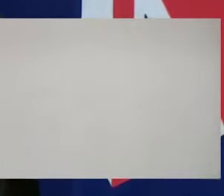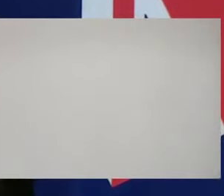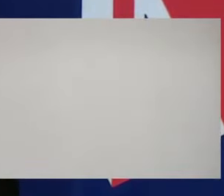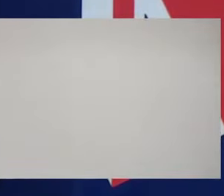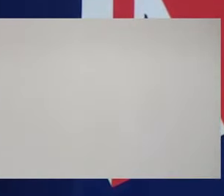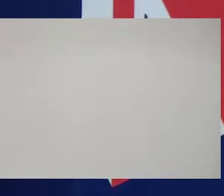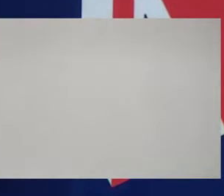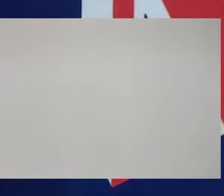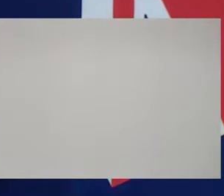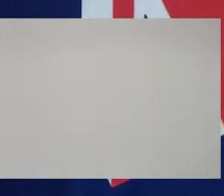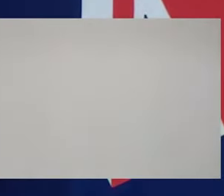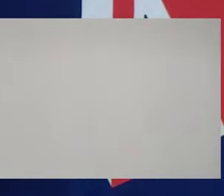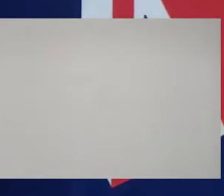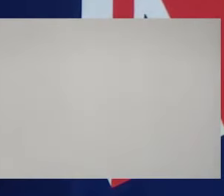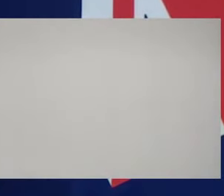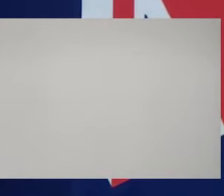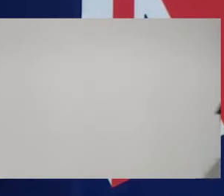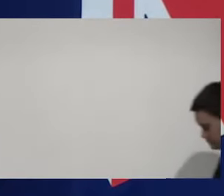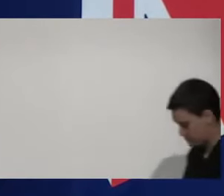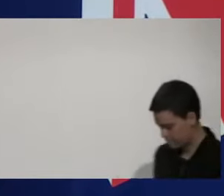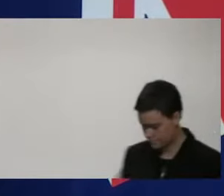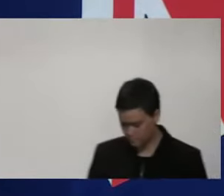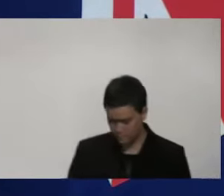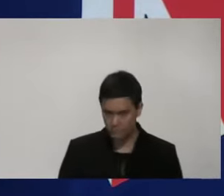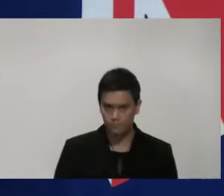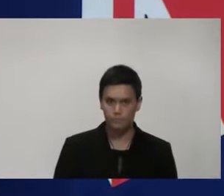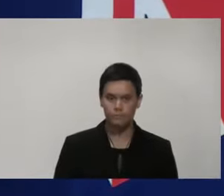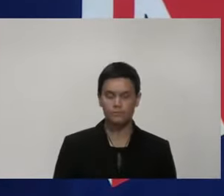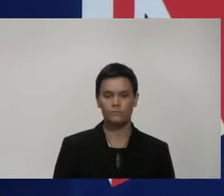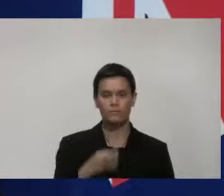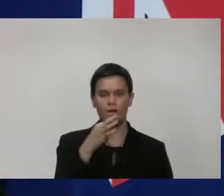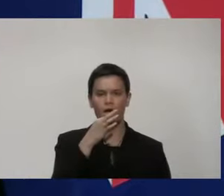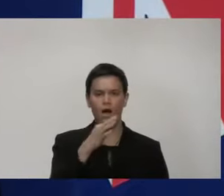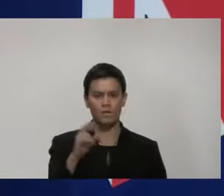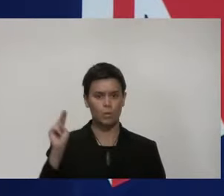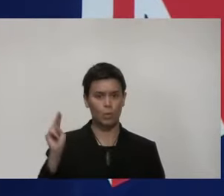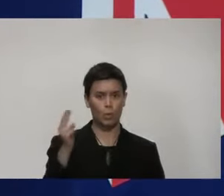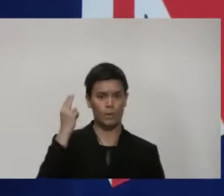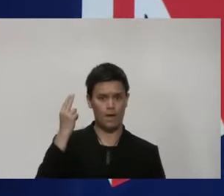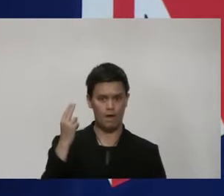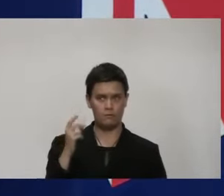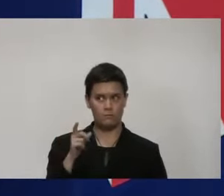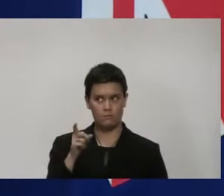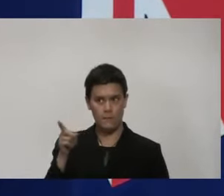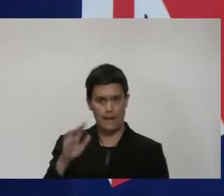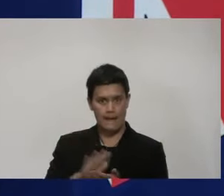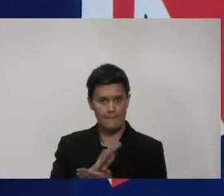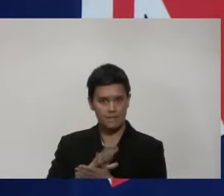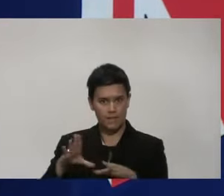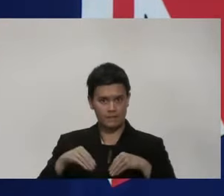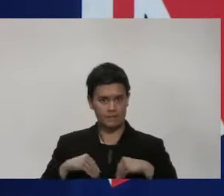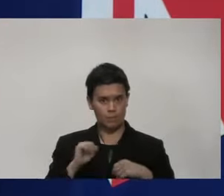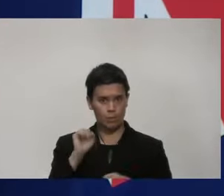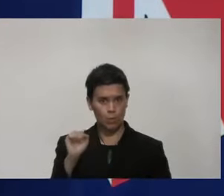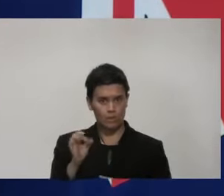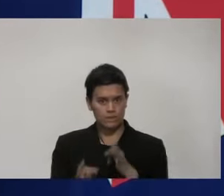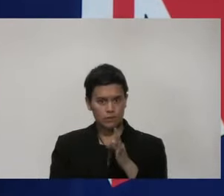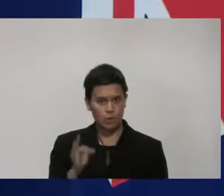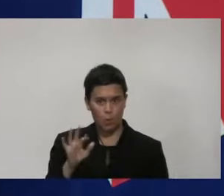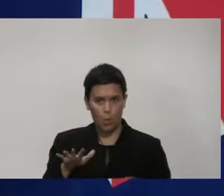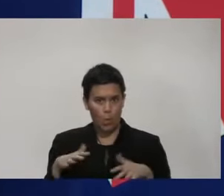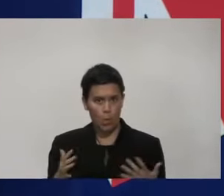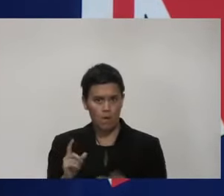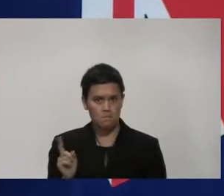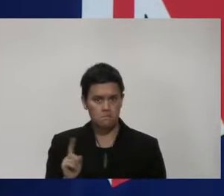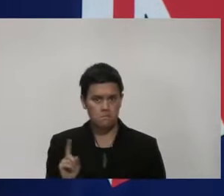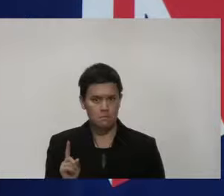Because Uber is, as you said, one of the trickier parts of that to do. Yes. You don't control your Uber, it's essentially a private. And so that's where there are a few